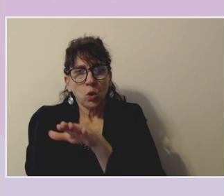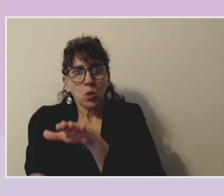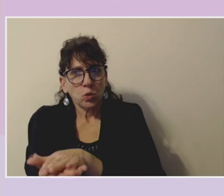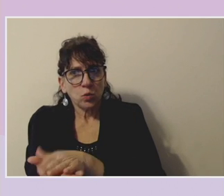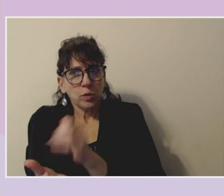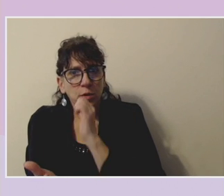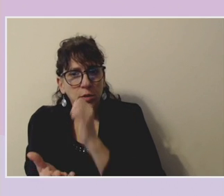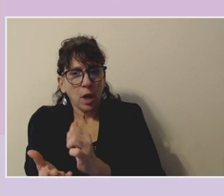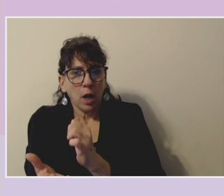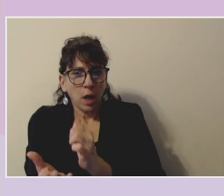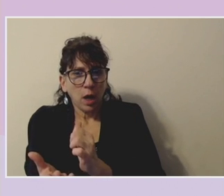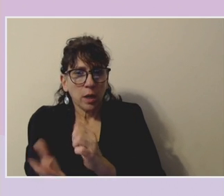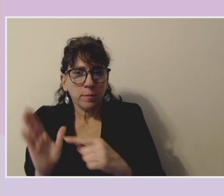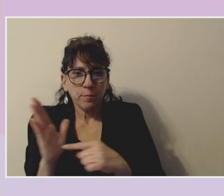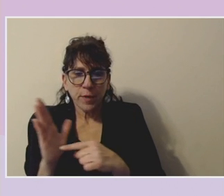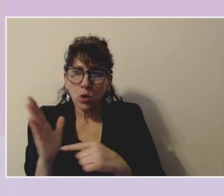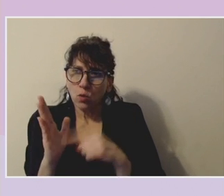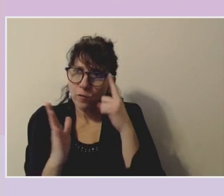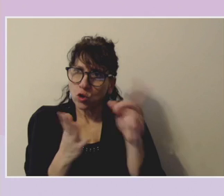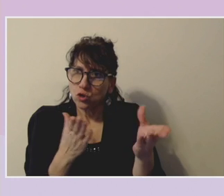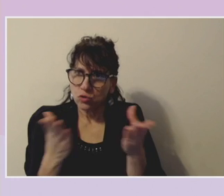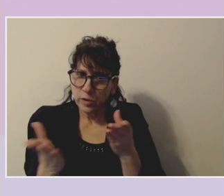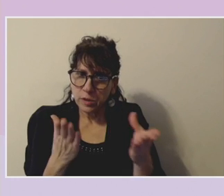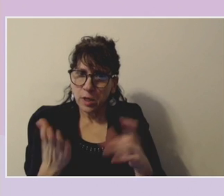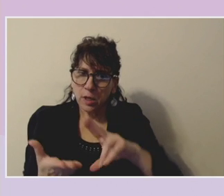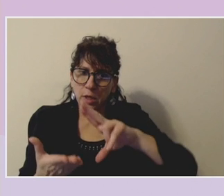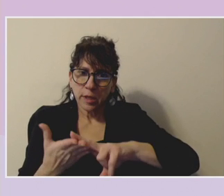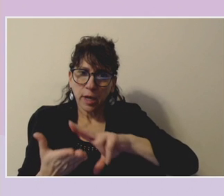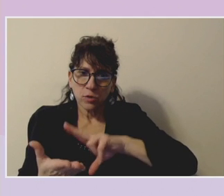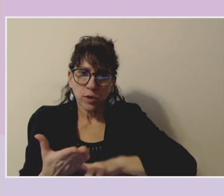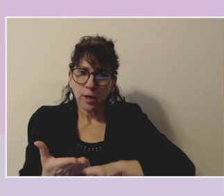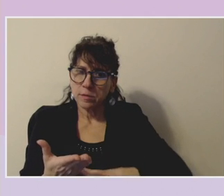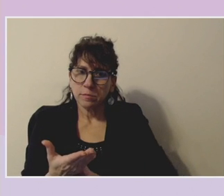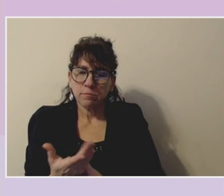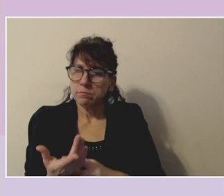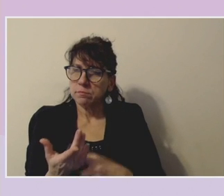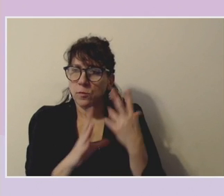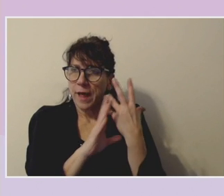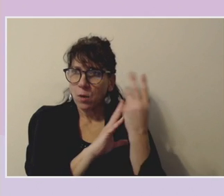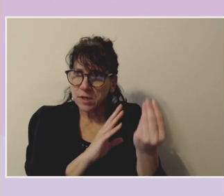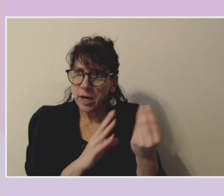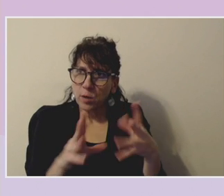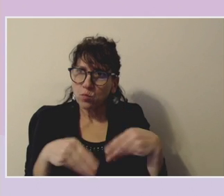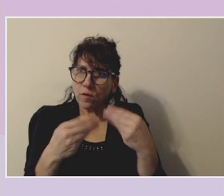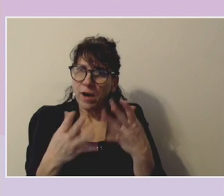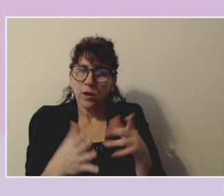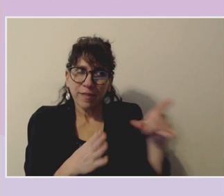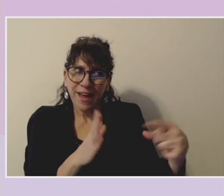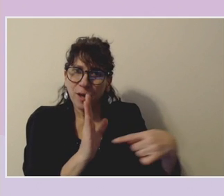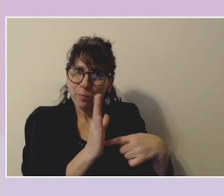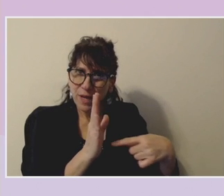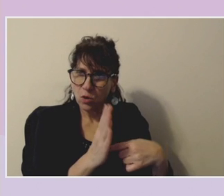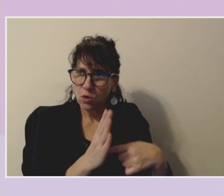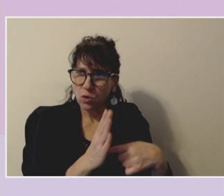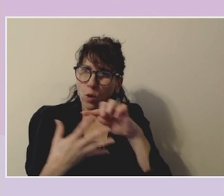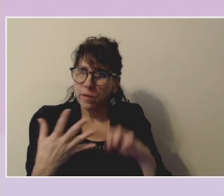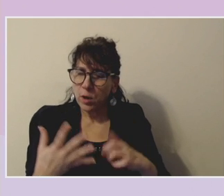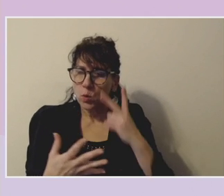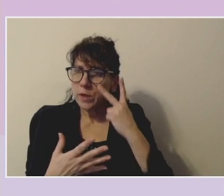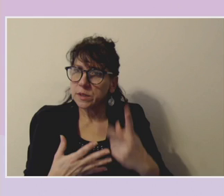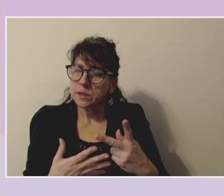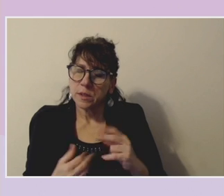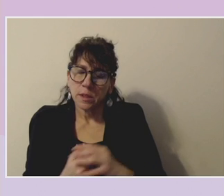for services and contracts with an outside provider, and that provider is doing the billing. And so with all of that, we see that there's